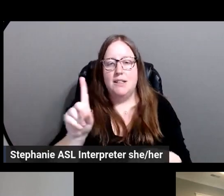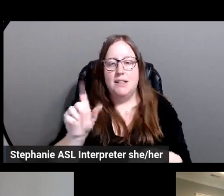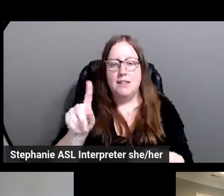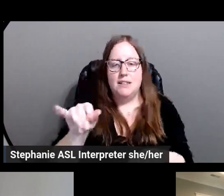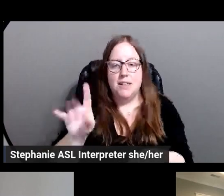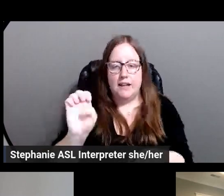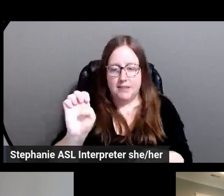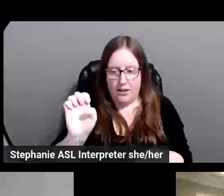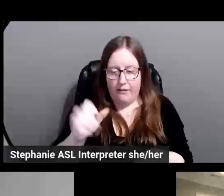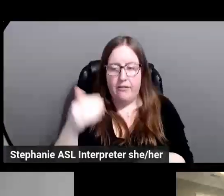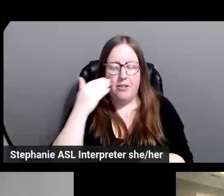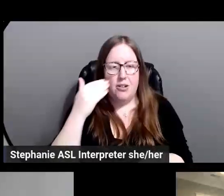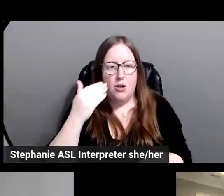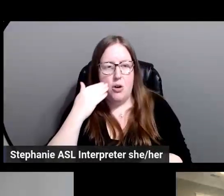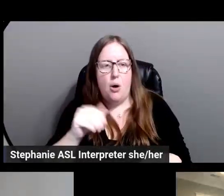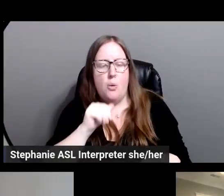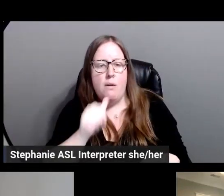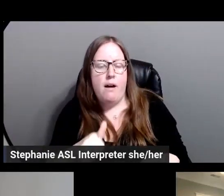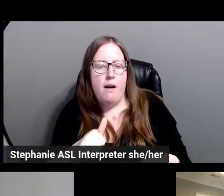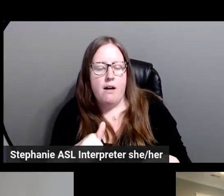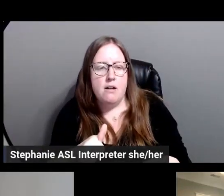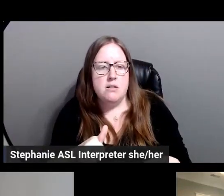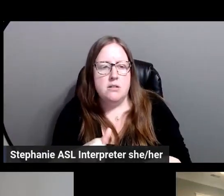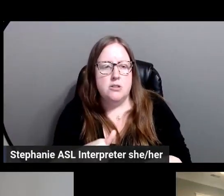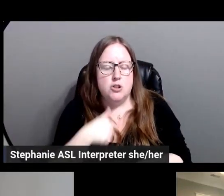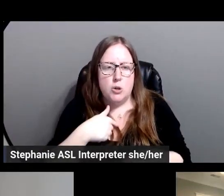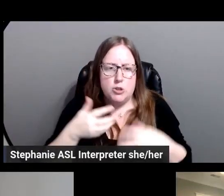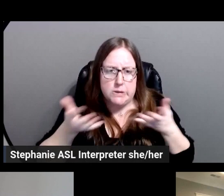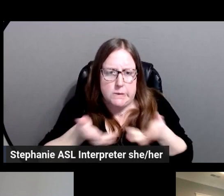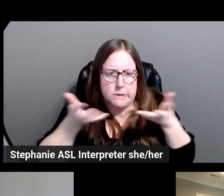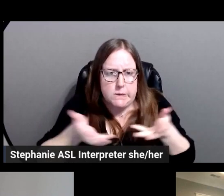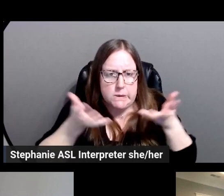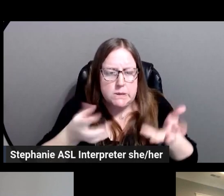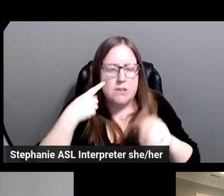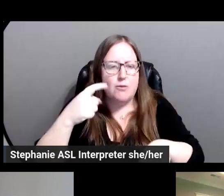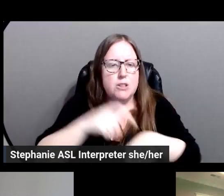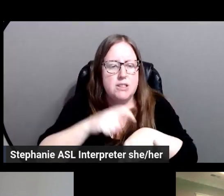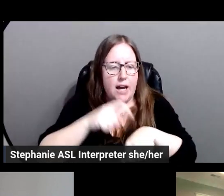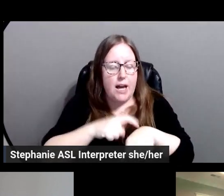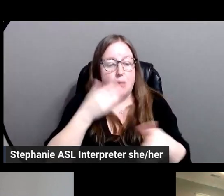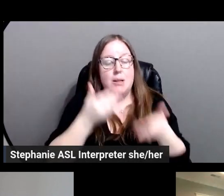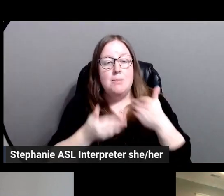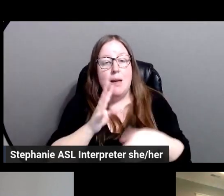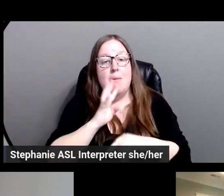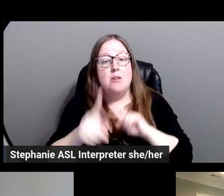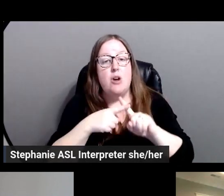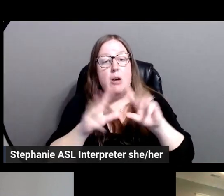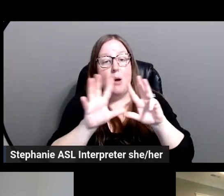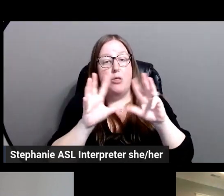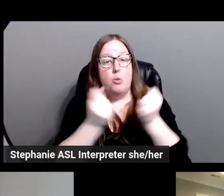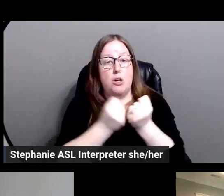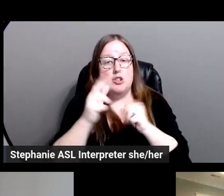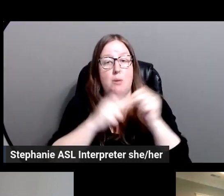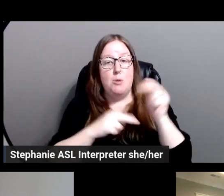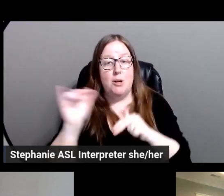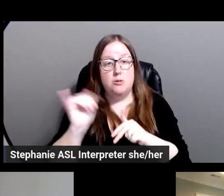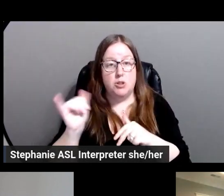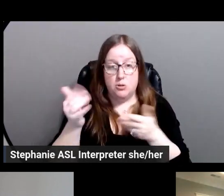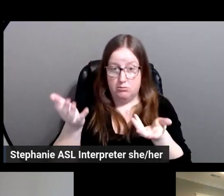where, we're not, so pressed for time, and maybe even talk more about the workshop that you built, Marshall. How about